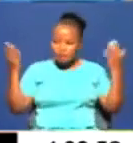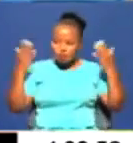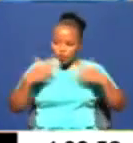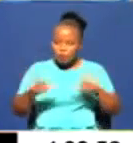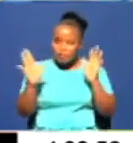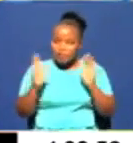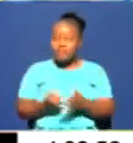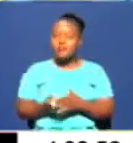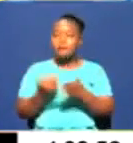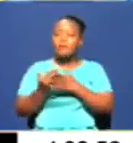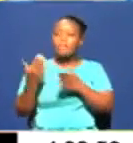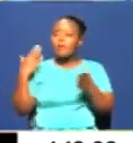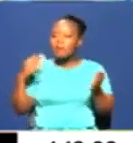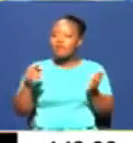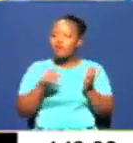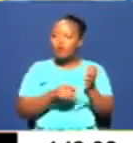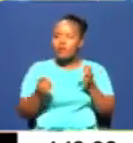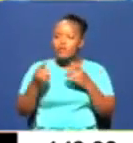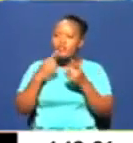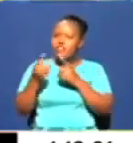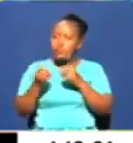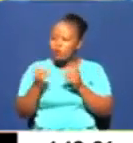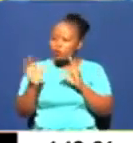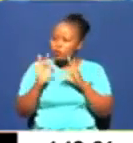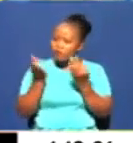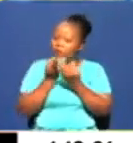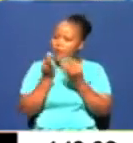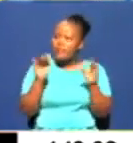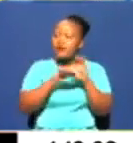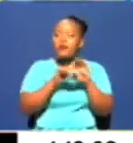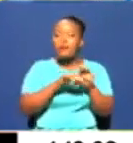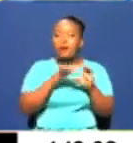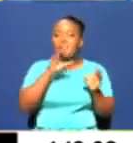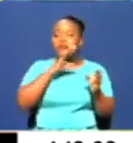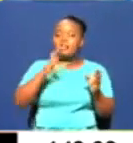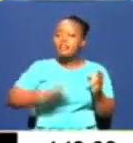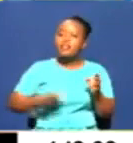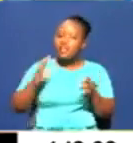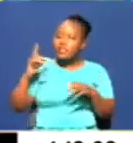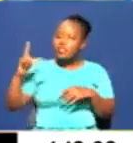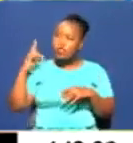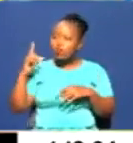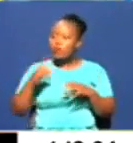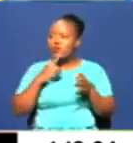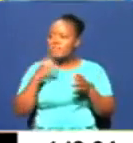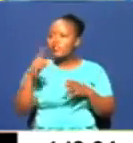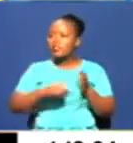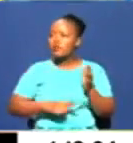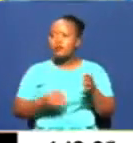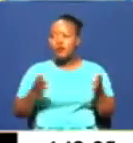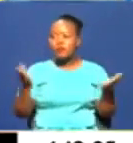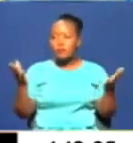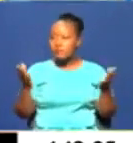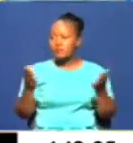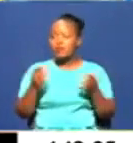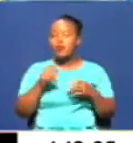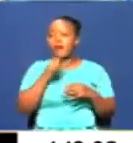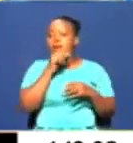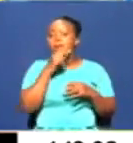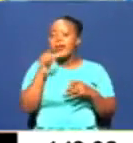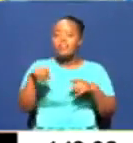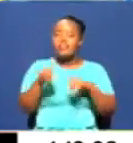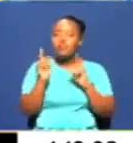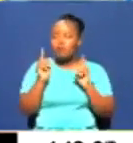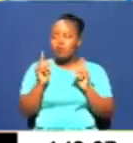on, we managed to speak to one of the relatives, that is his son-in-law, and he said that the reason was cremated just hours after